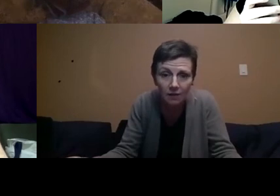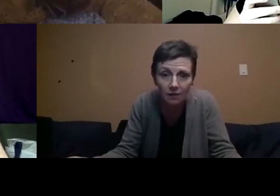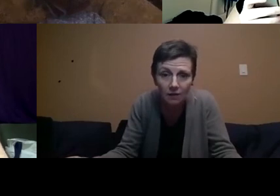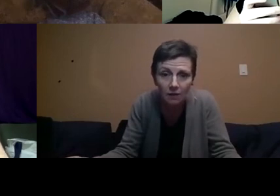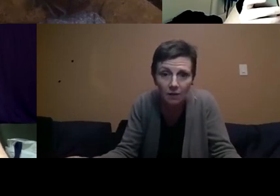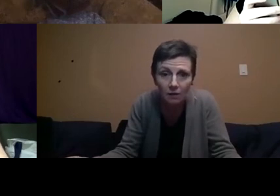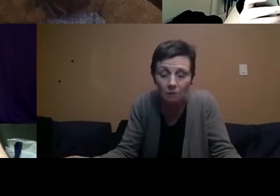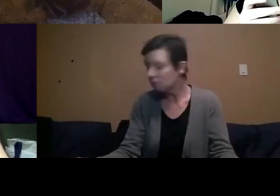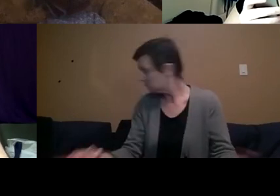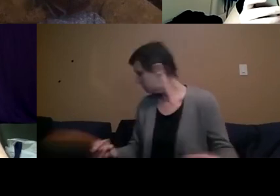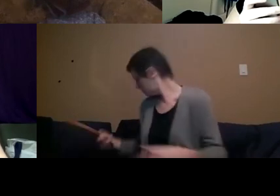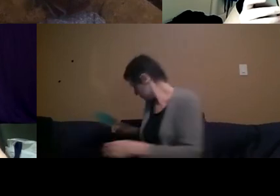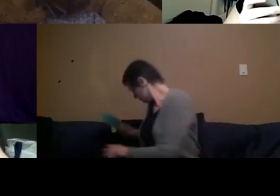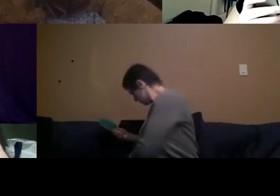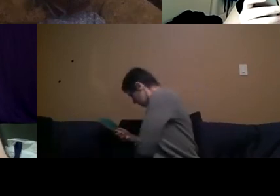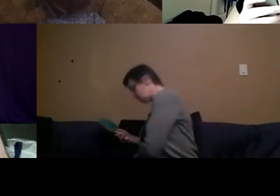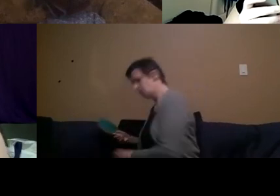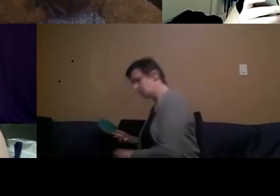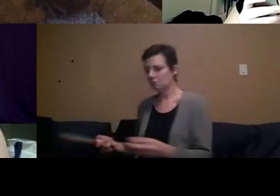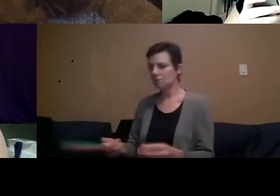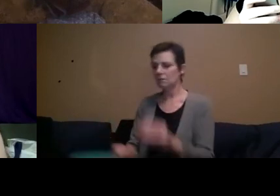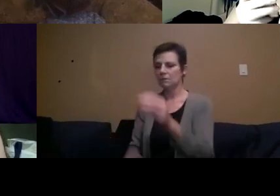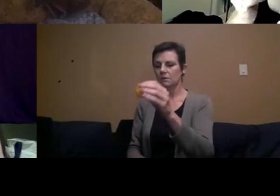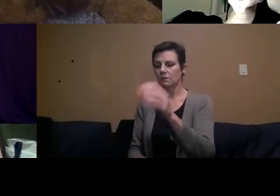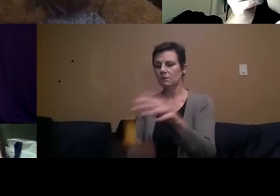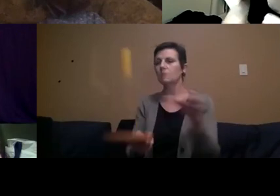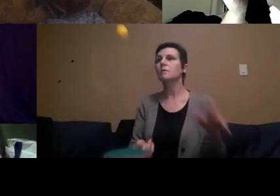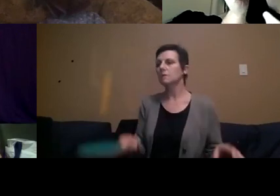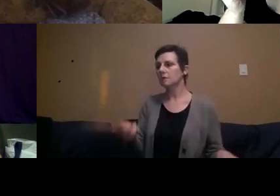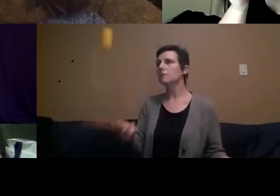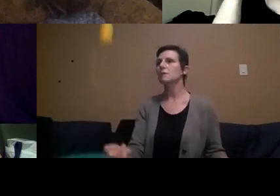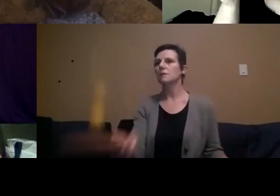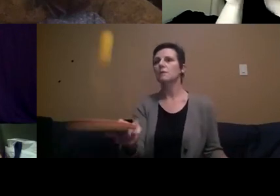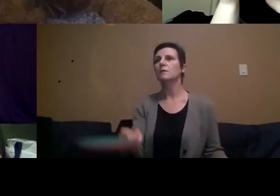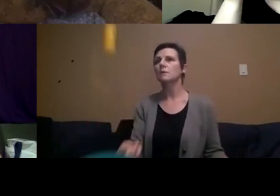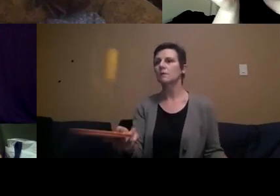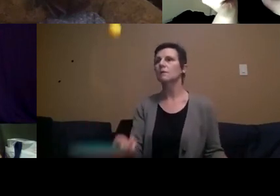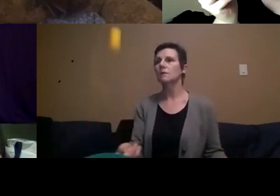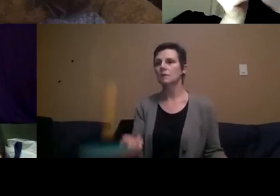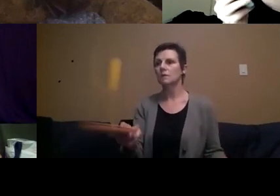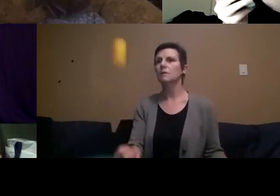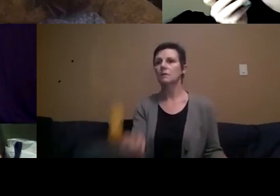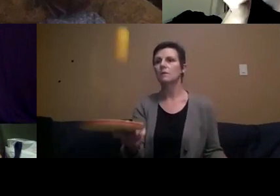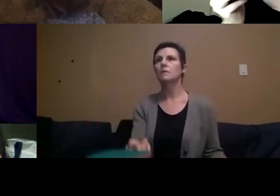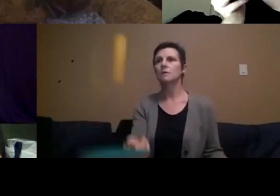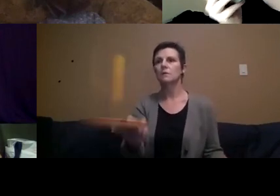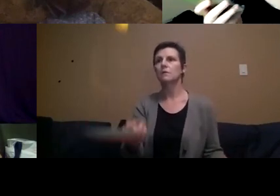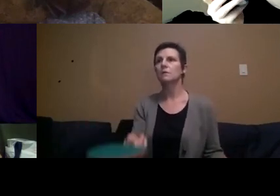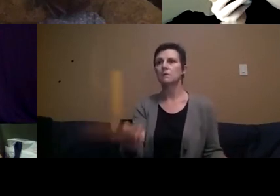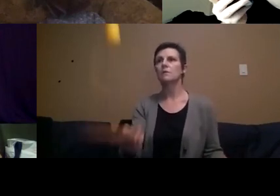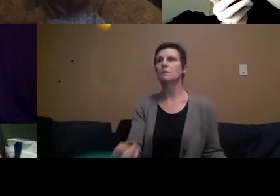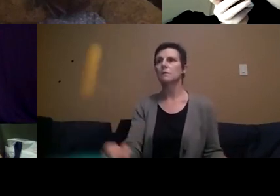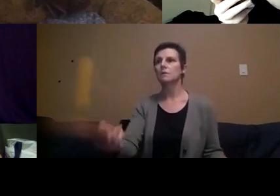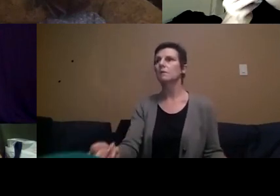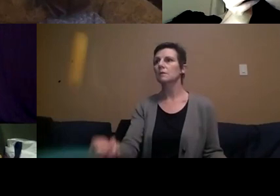please. Alex, put your phone away. Hey, if I don't keep up with the news on my phone,